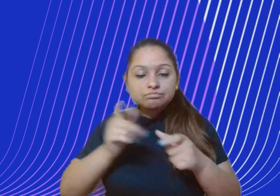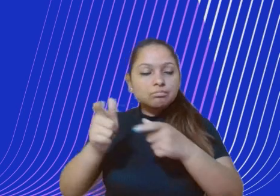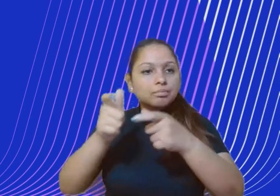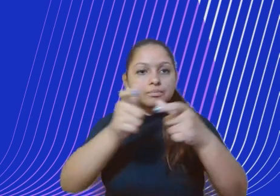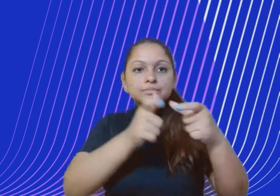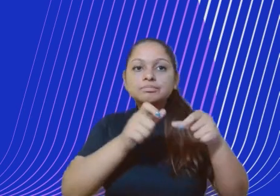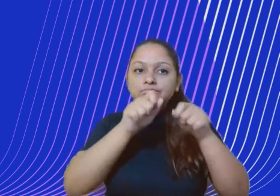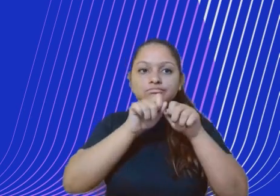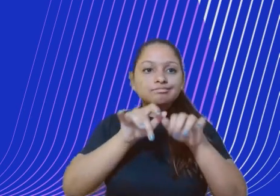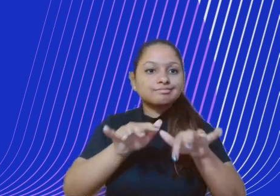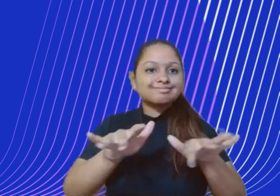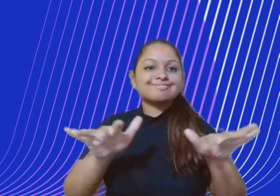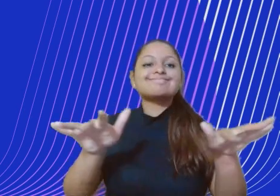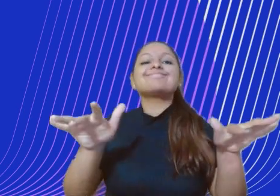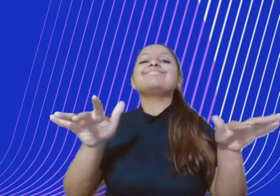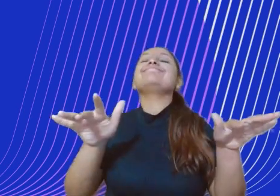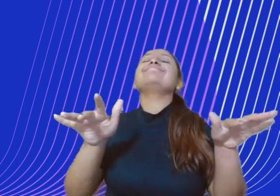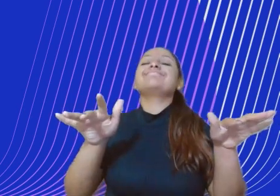country.